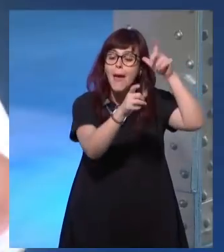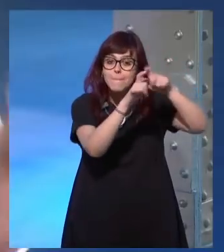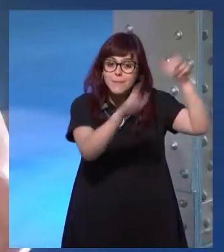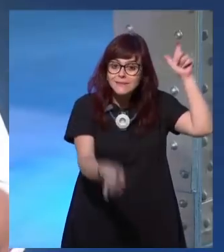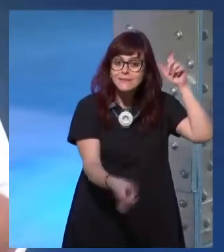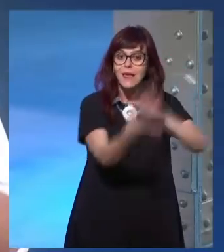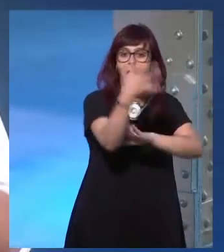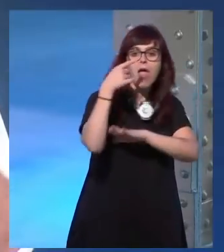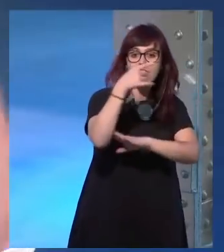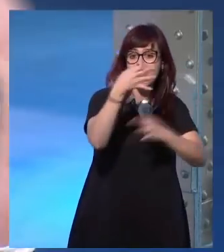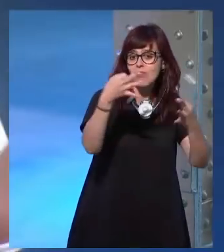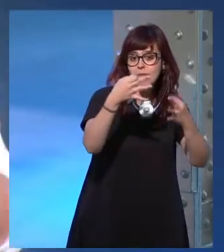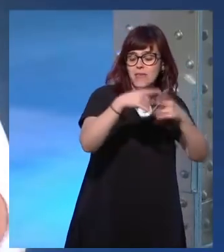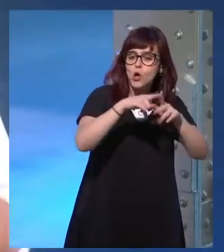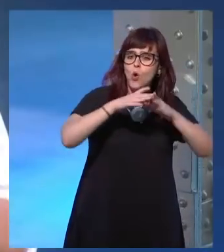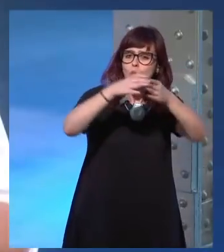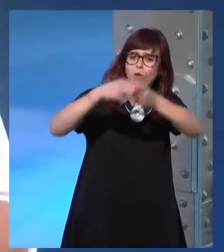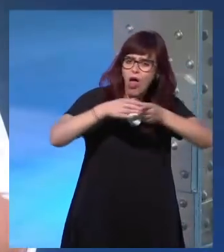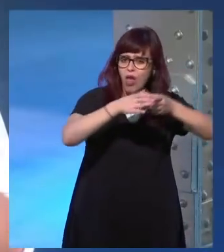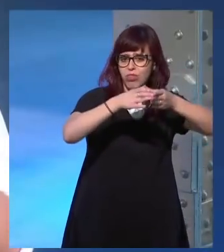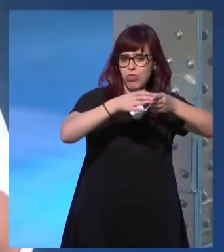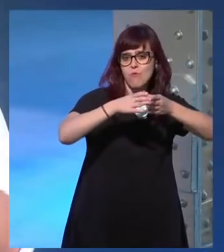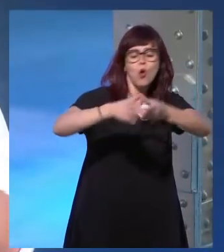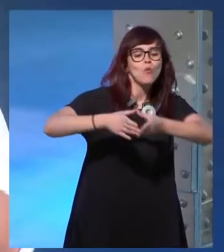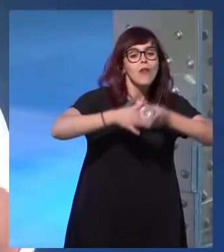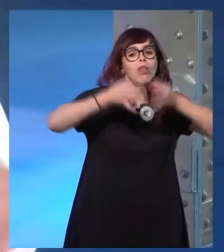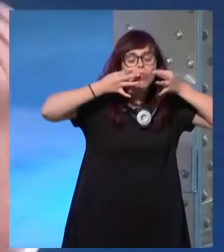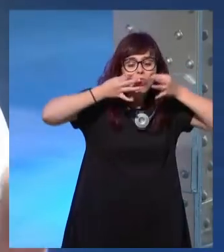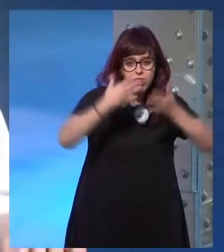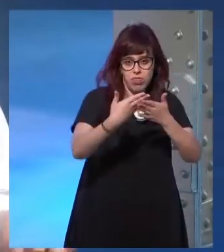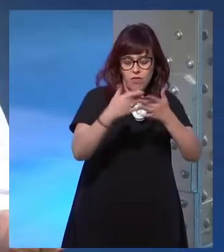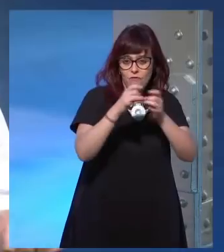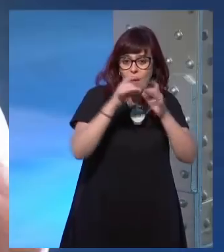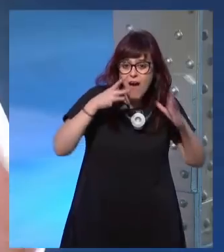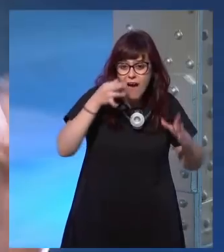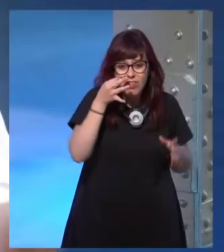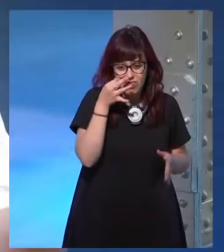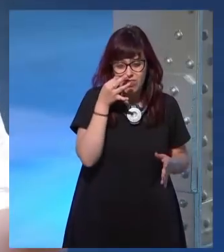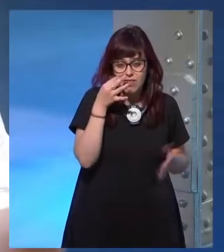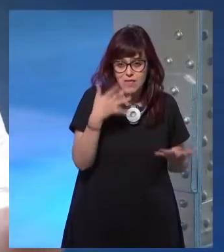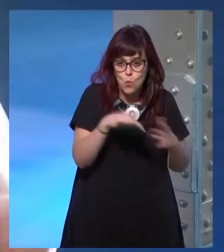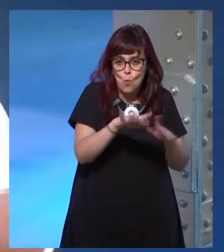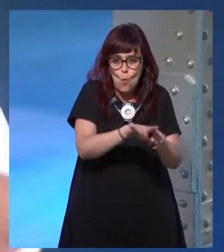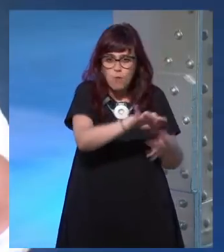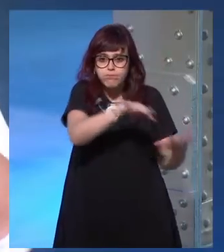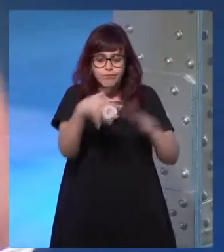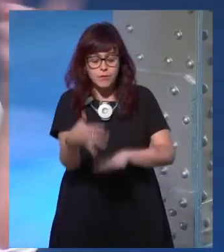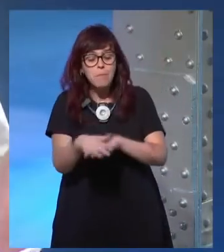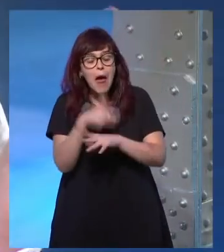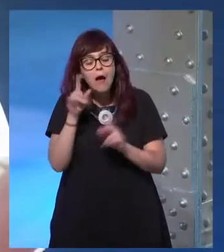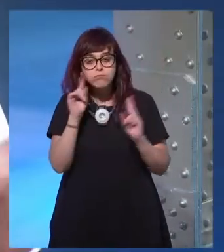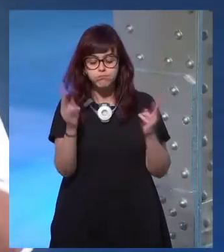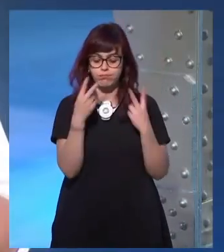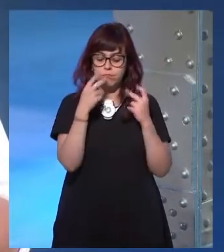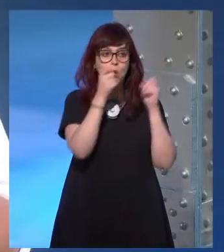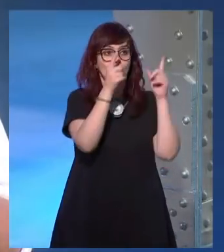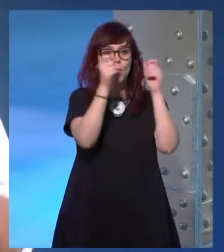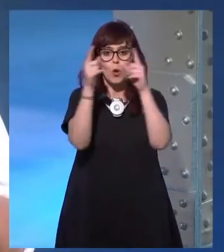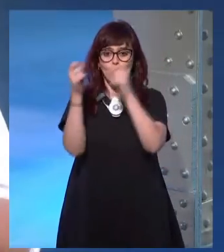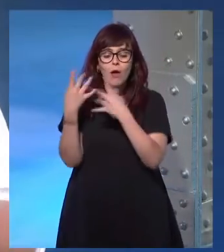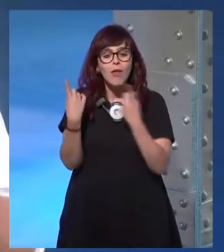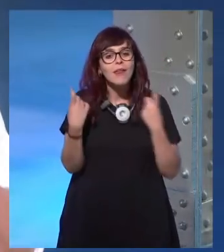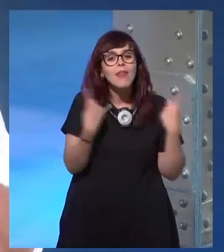way we have built communities at all of these other places, and start to realize that they are communities, and they do, again, have that